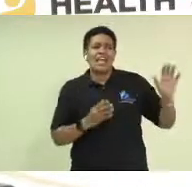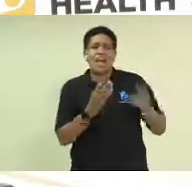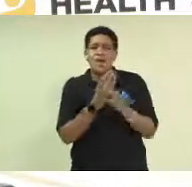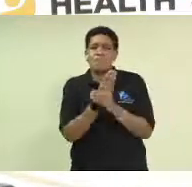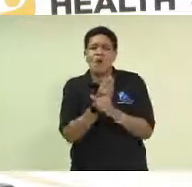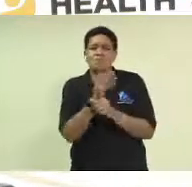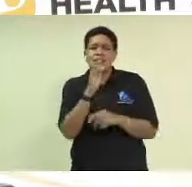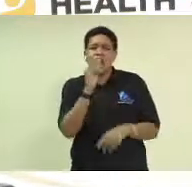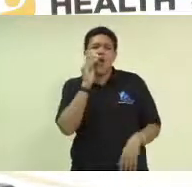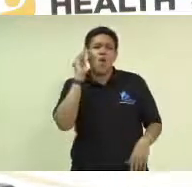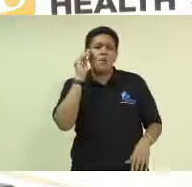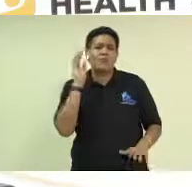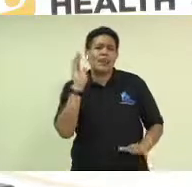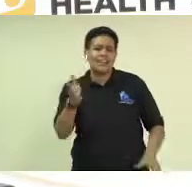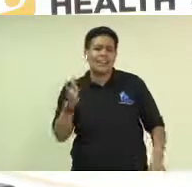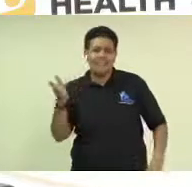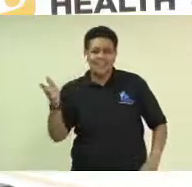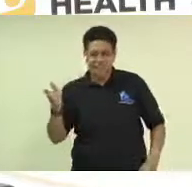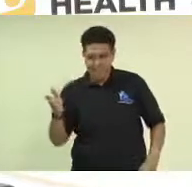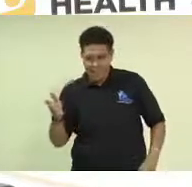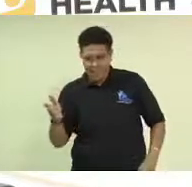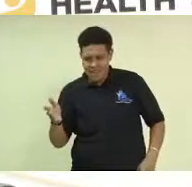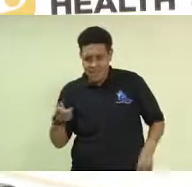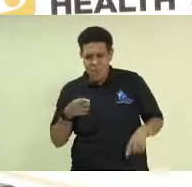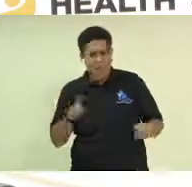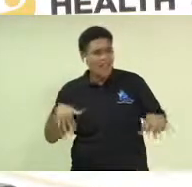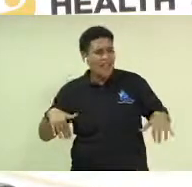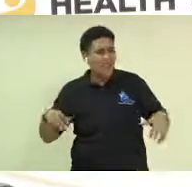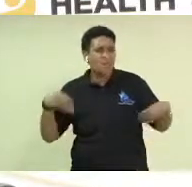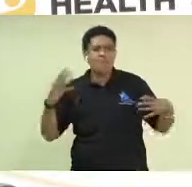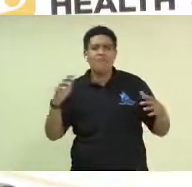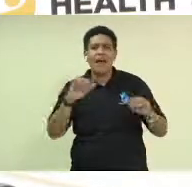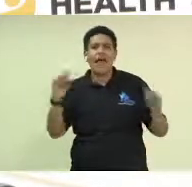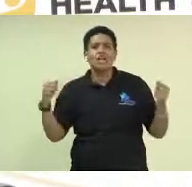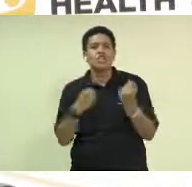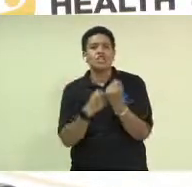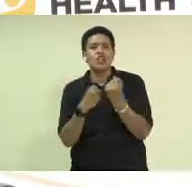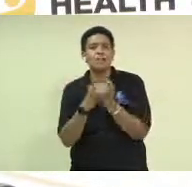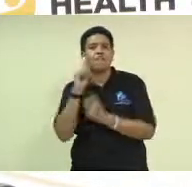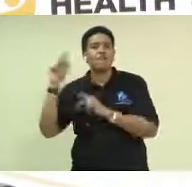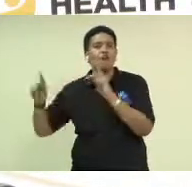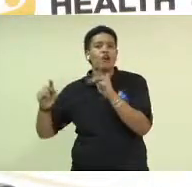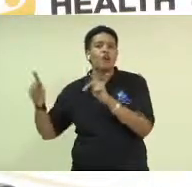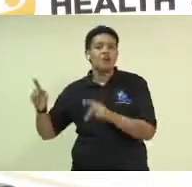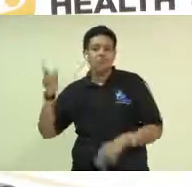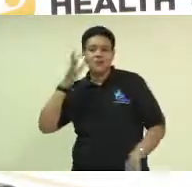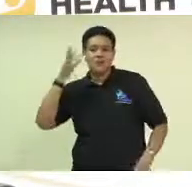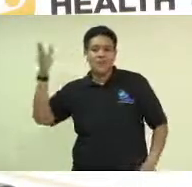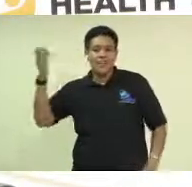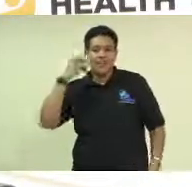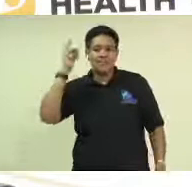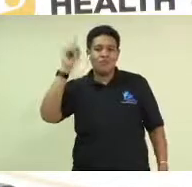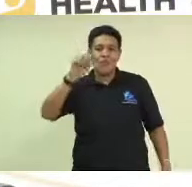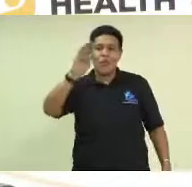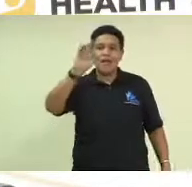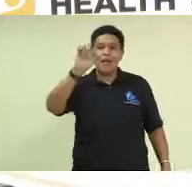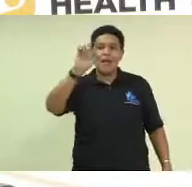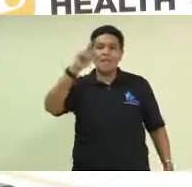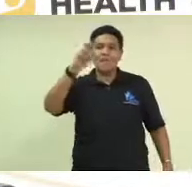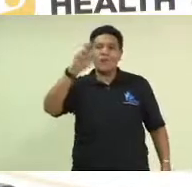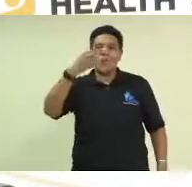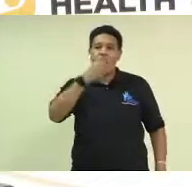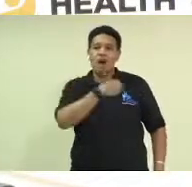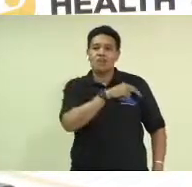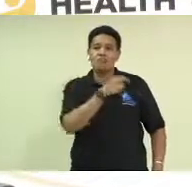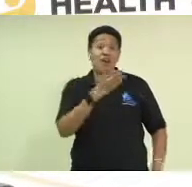property that they leave behind, while not providing any support for these individuals. If you go to Bellevue Hospital, almost